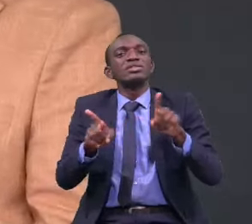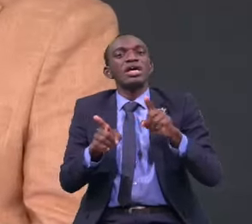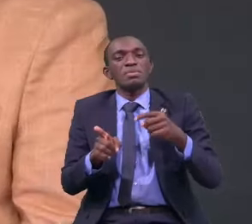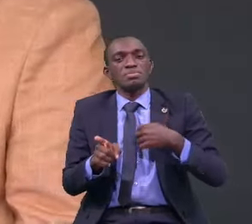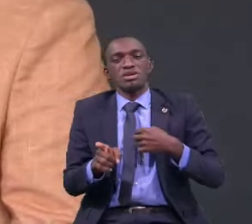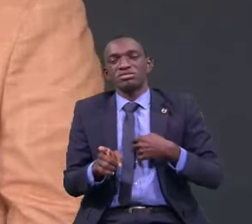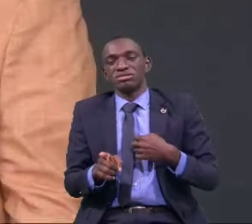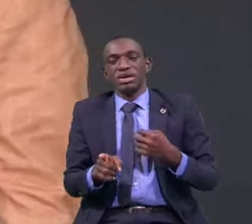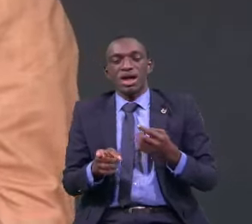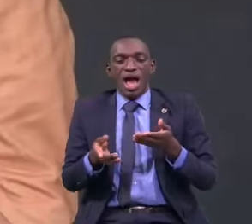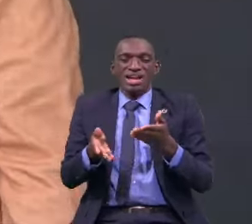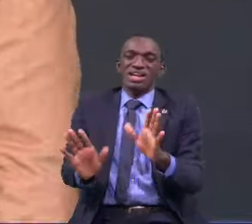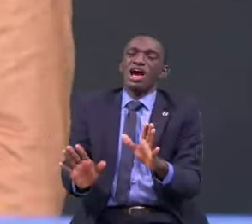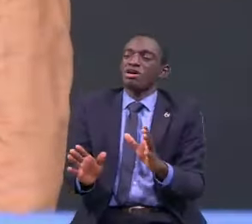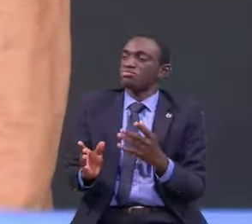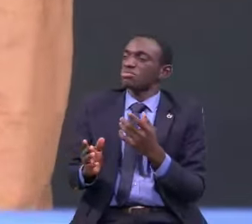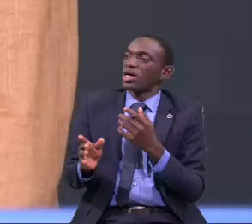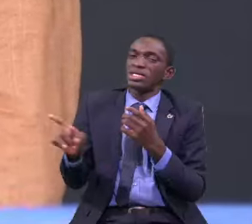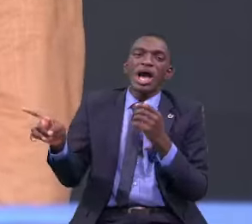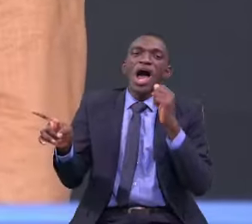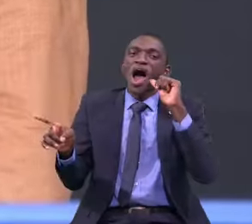an apple to stop me.